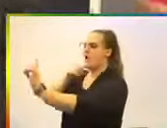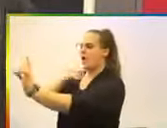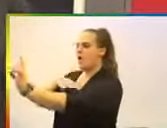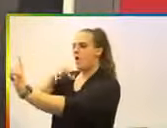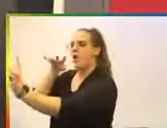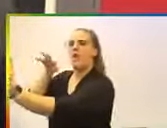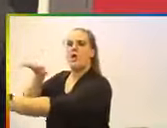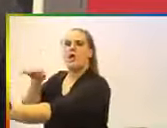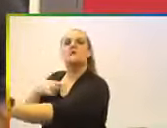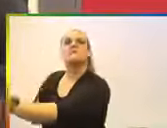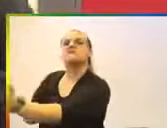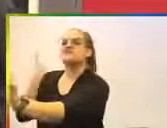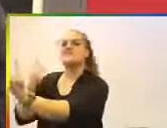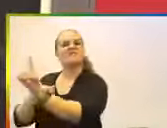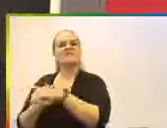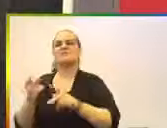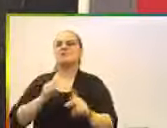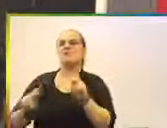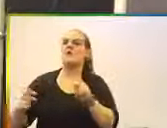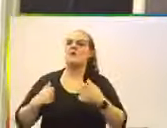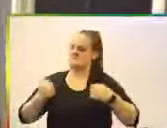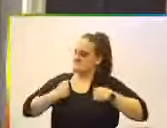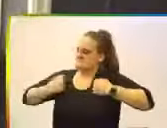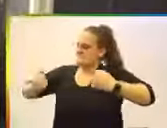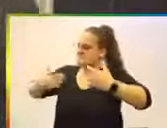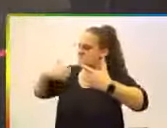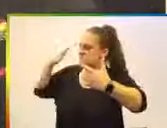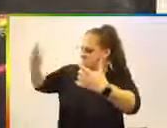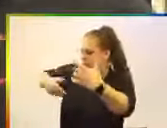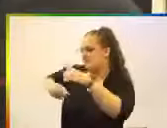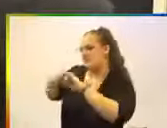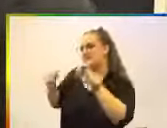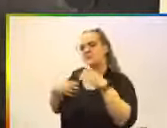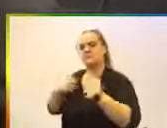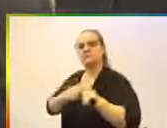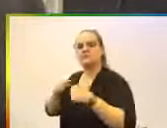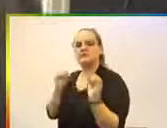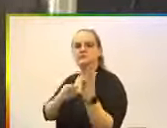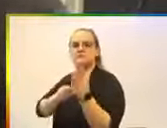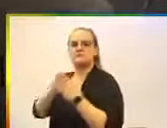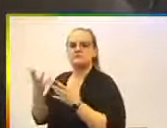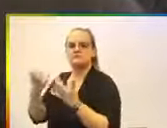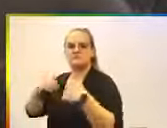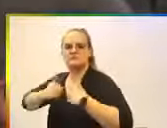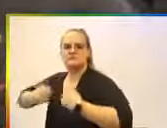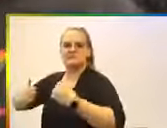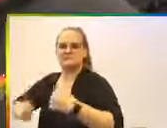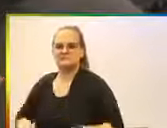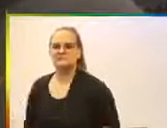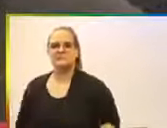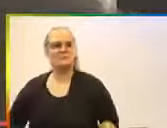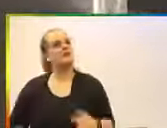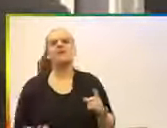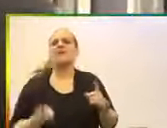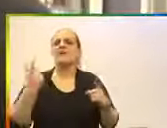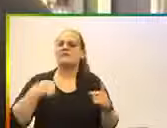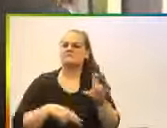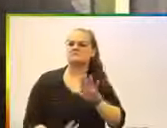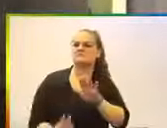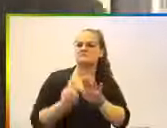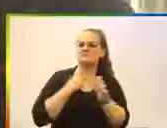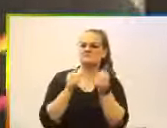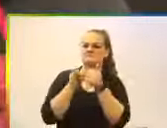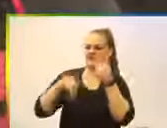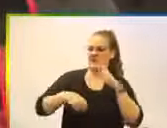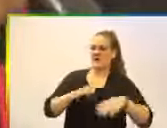pray somebody push me. I'm just trying to be sincere without being so pushy. Yeah. That's just my hang up with us. I don't rap